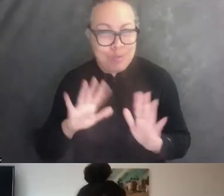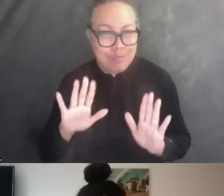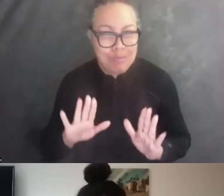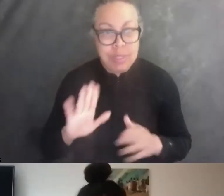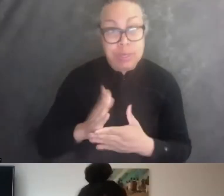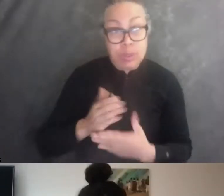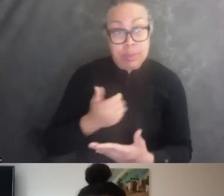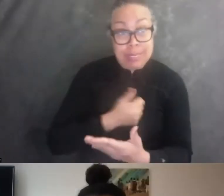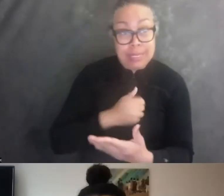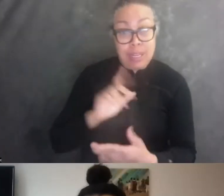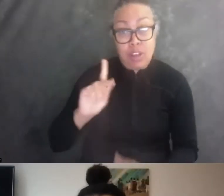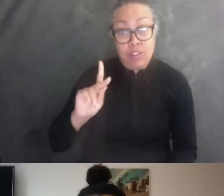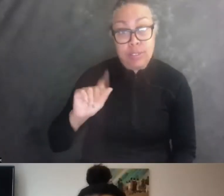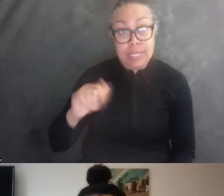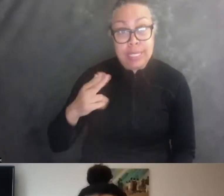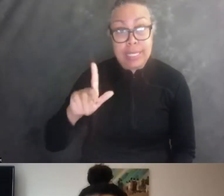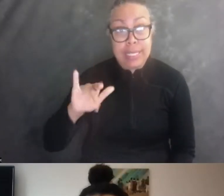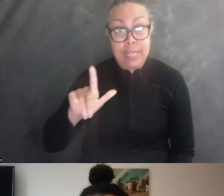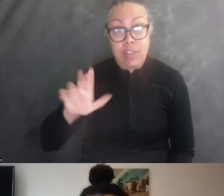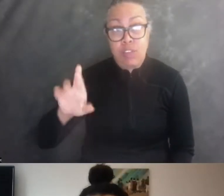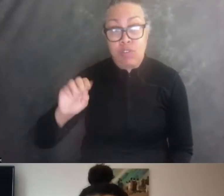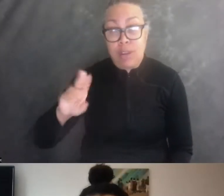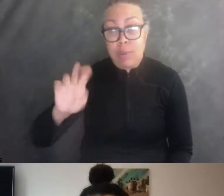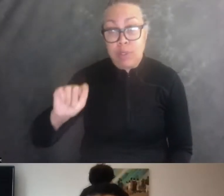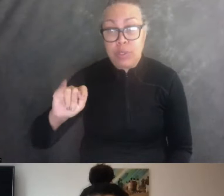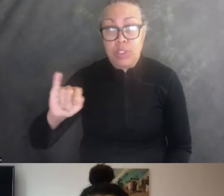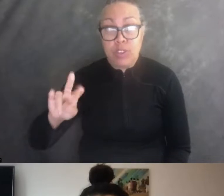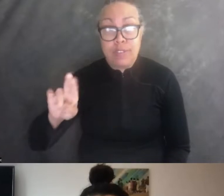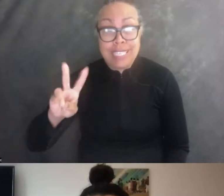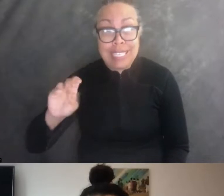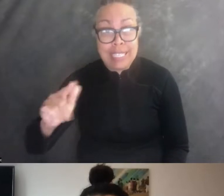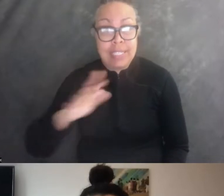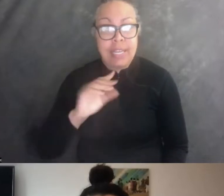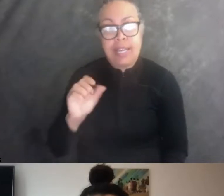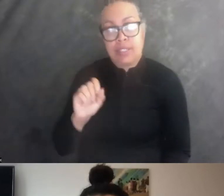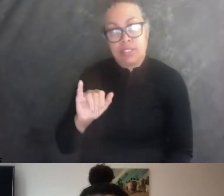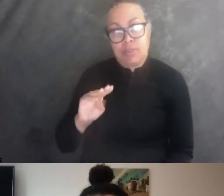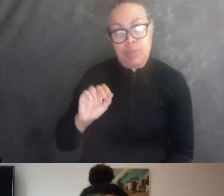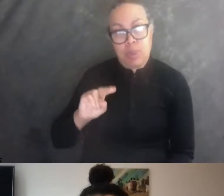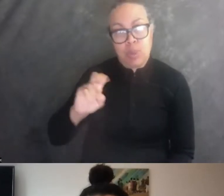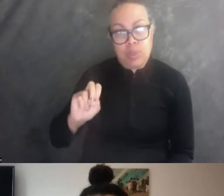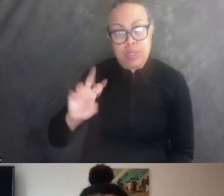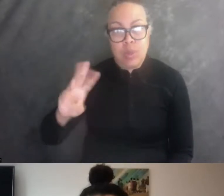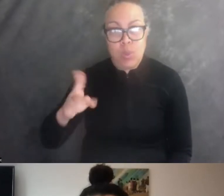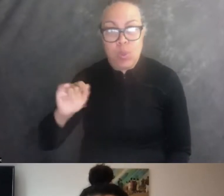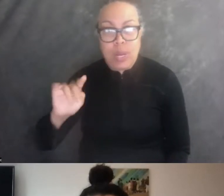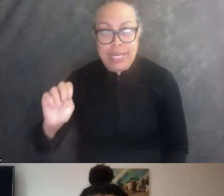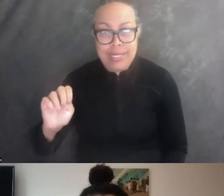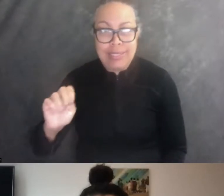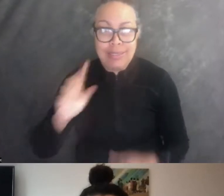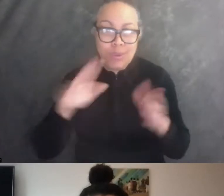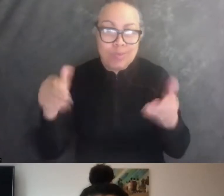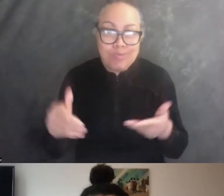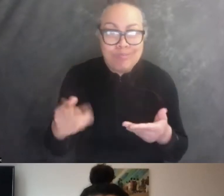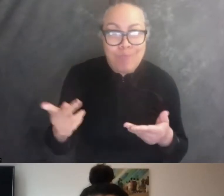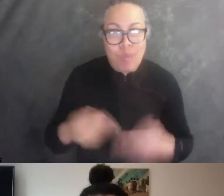myself, Kahlil Robert Irving, and Simone White. And so let me introduce my two artists / interlocutors.